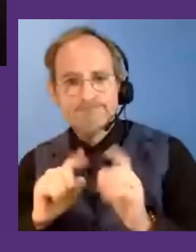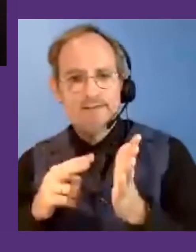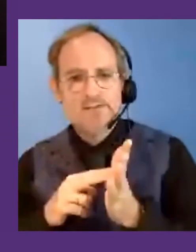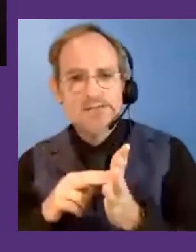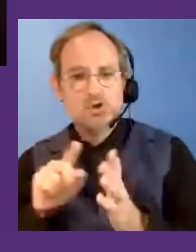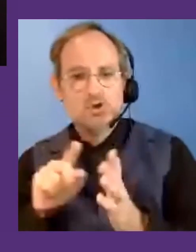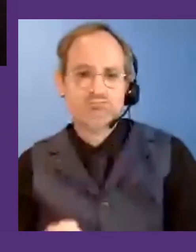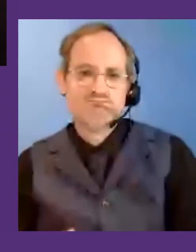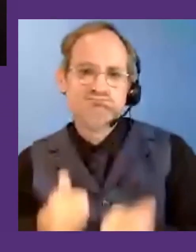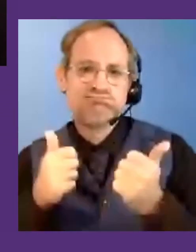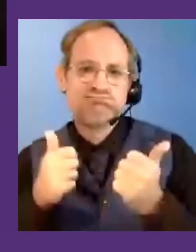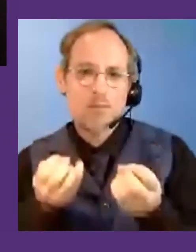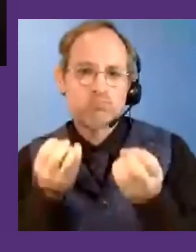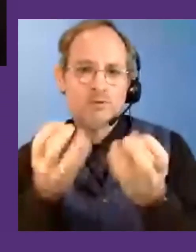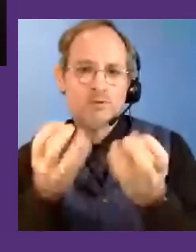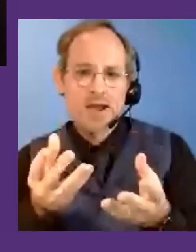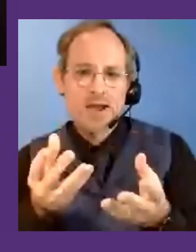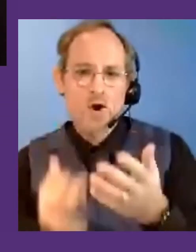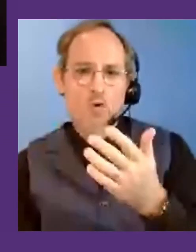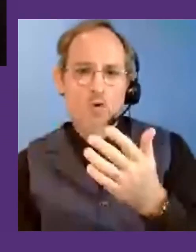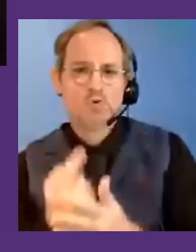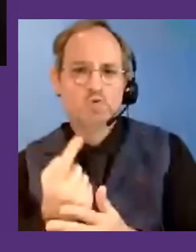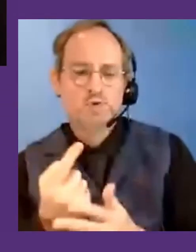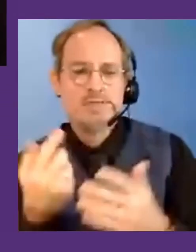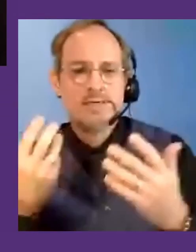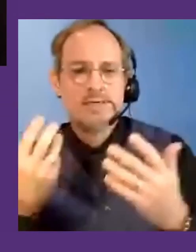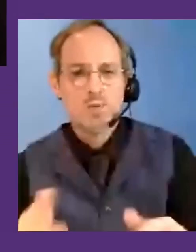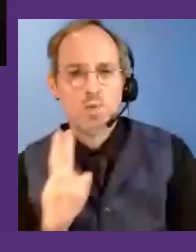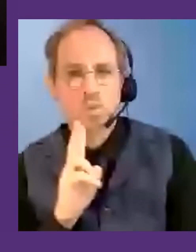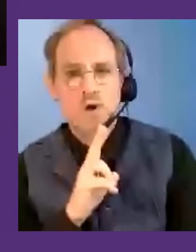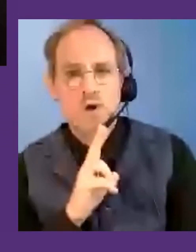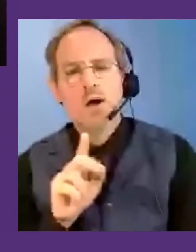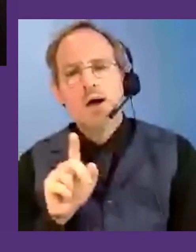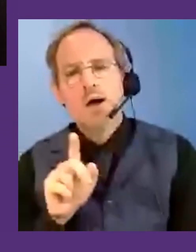is incredible. Ian,